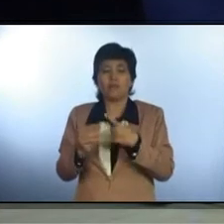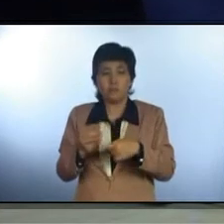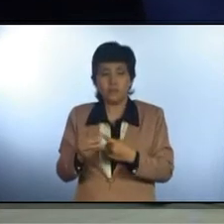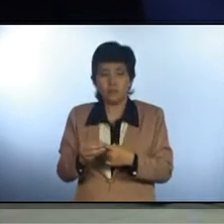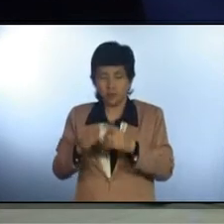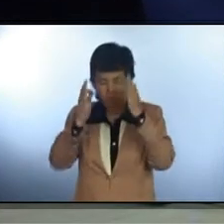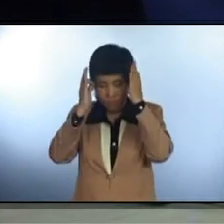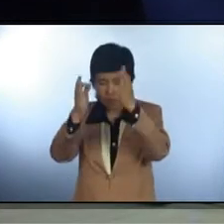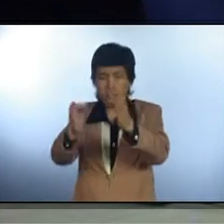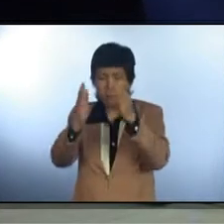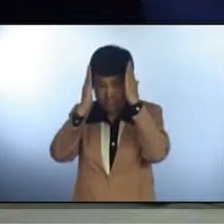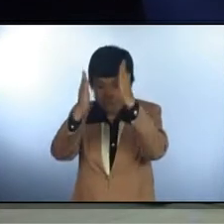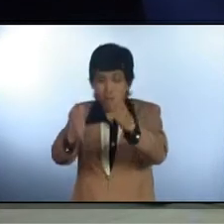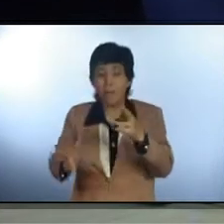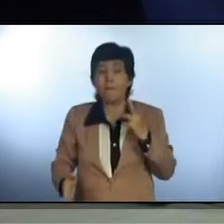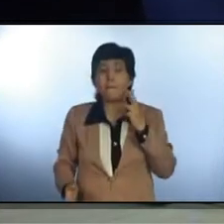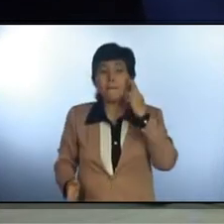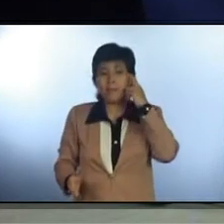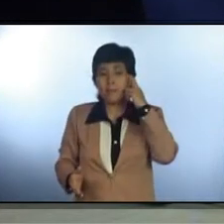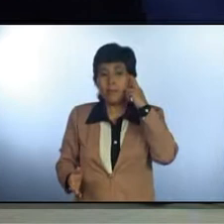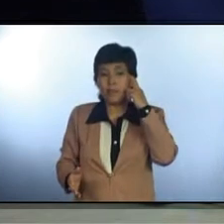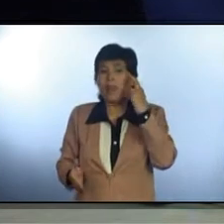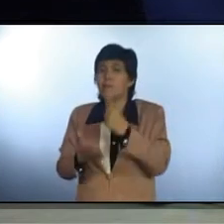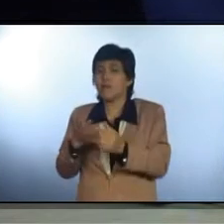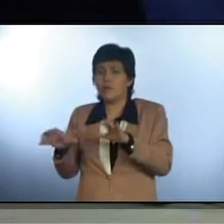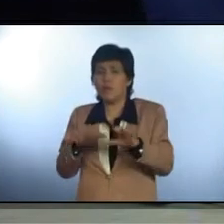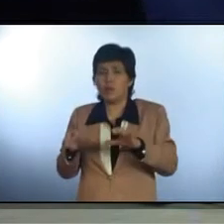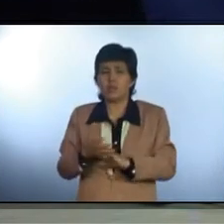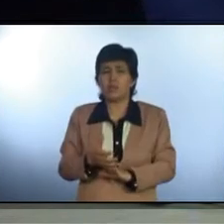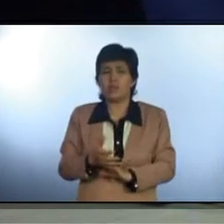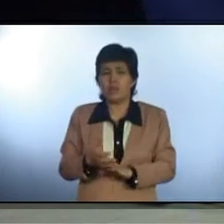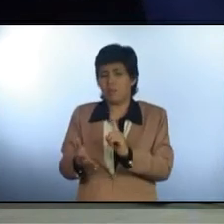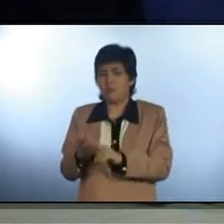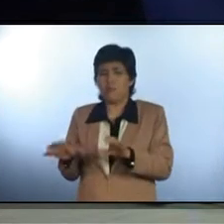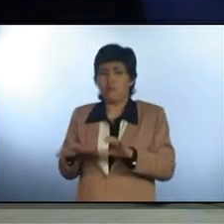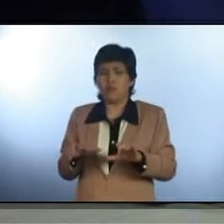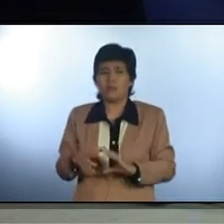must pay attention to teenagers. When we say A, what do? They do B, okay?